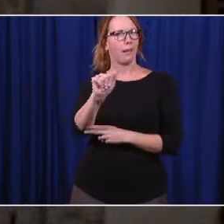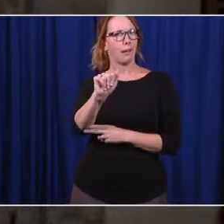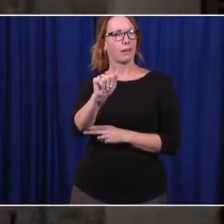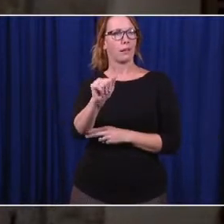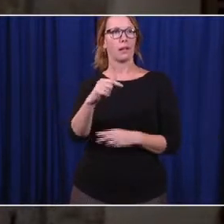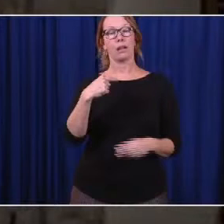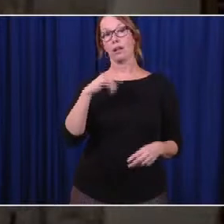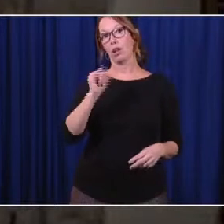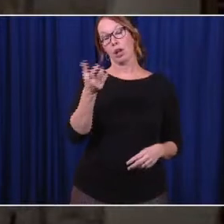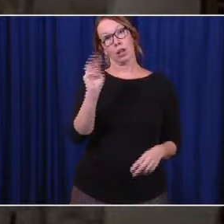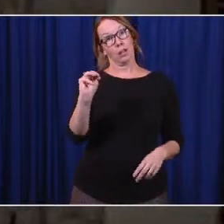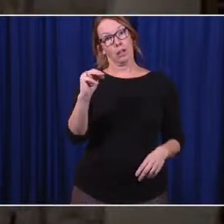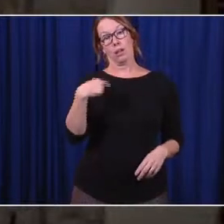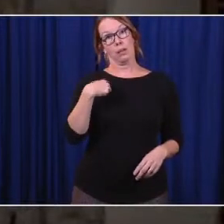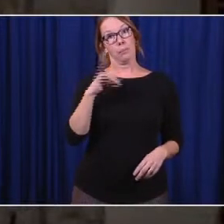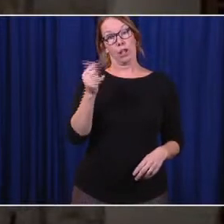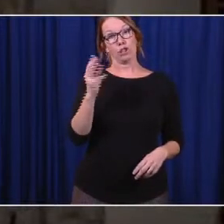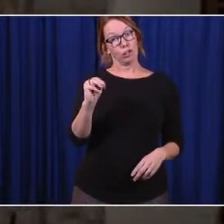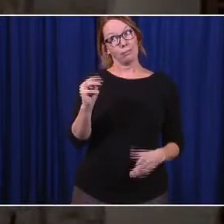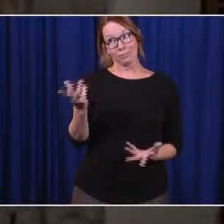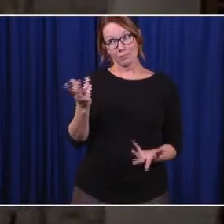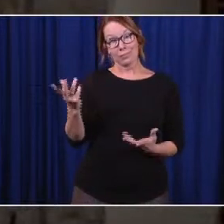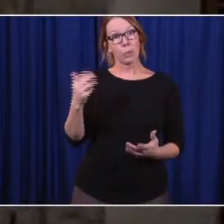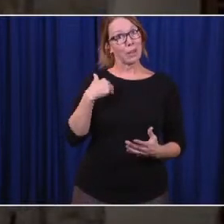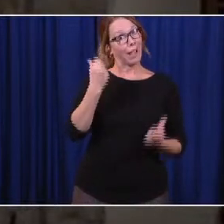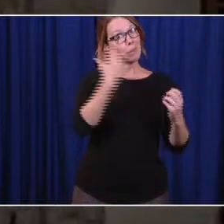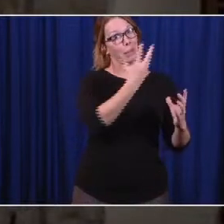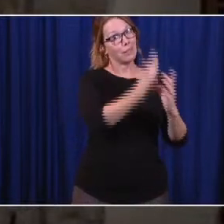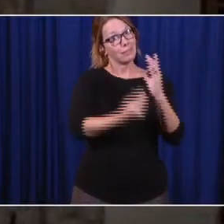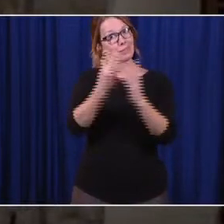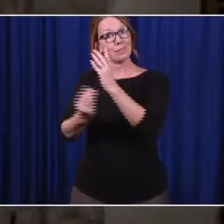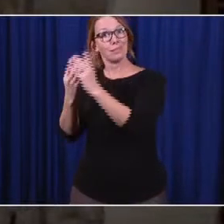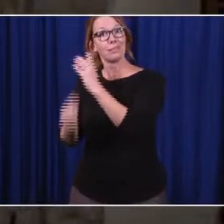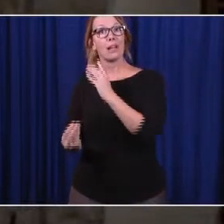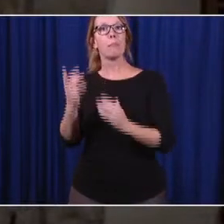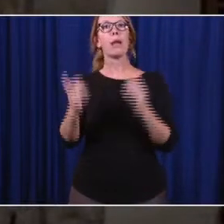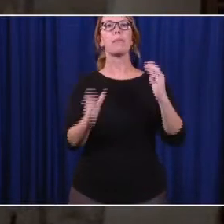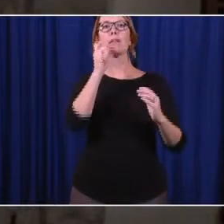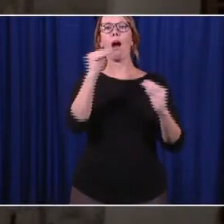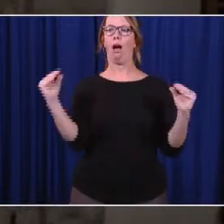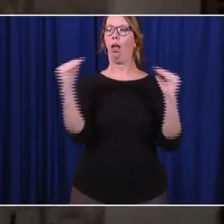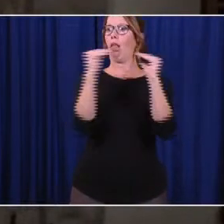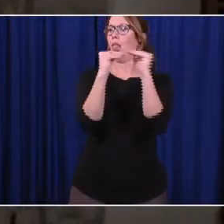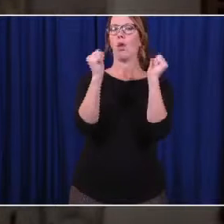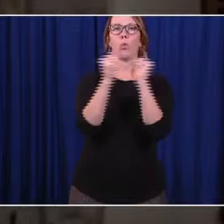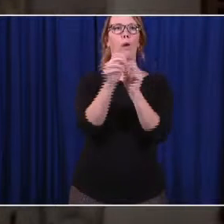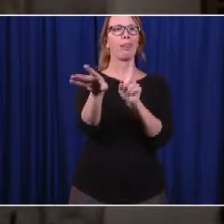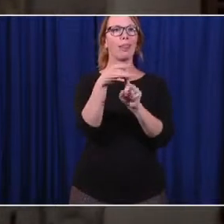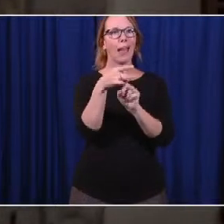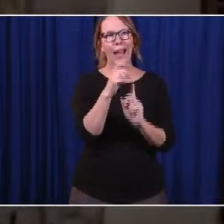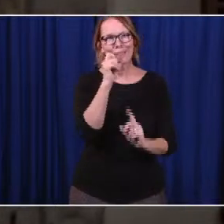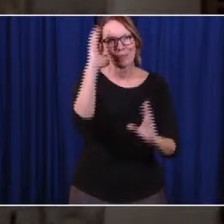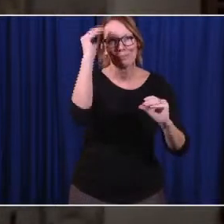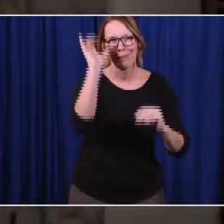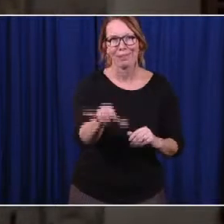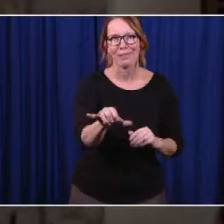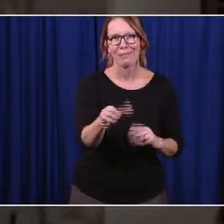running a lot of deaths. It may not be in the same proportion. I would not expect it to be in the same